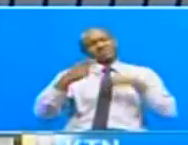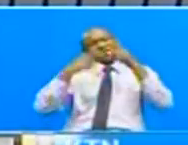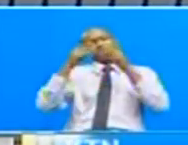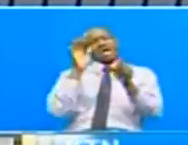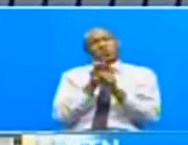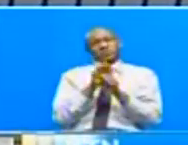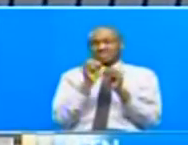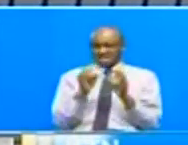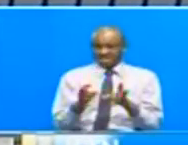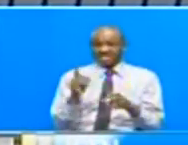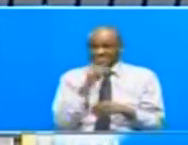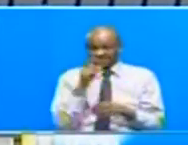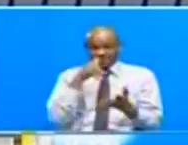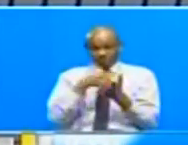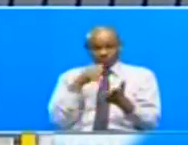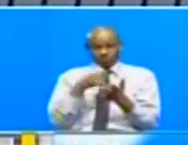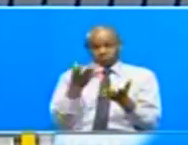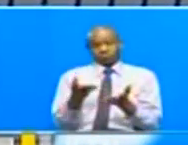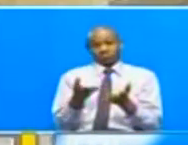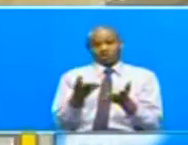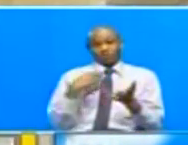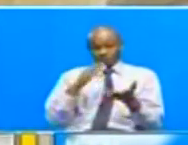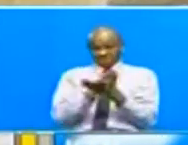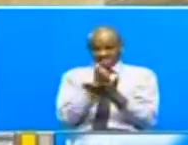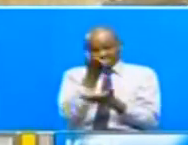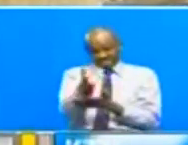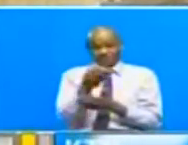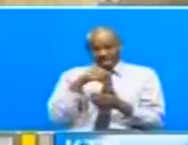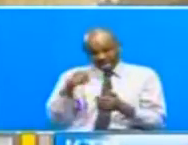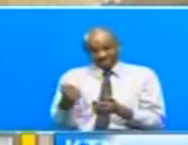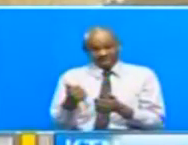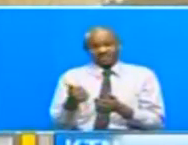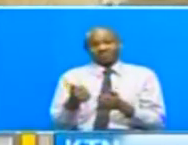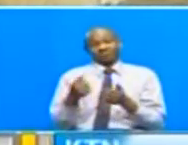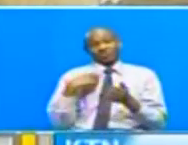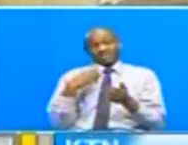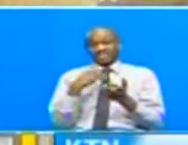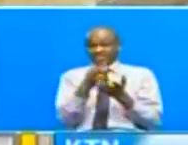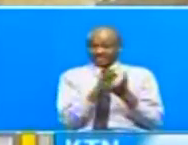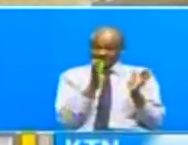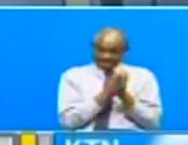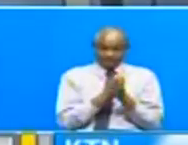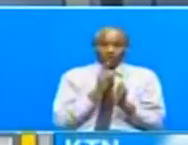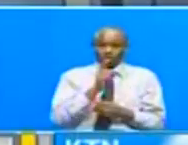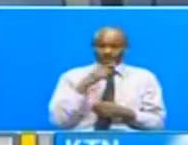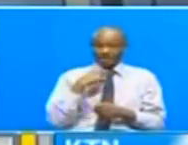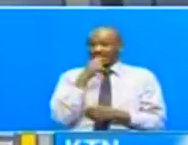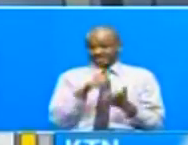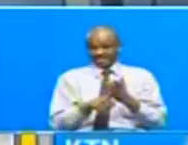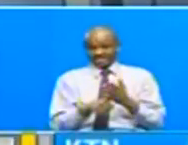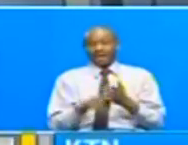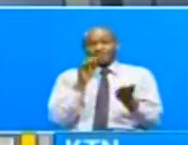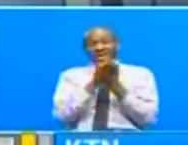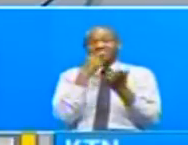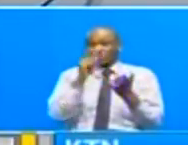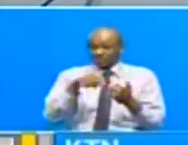towards establishing the risk involved in disposal of preferential shares held by NSSF and Treasury as ordered by the letter. The bank now